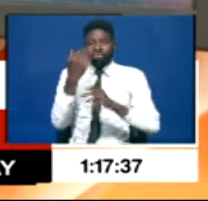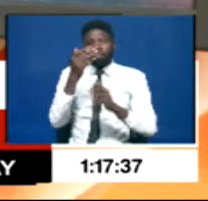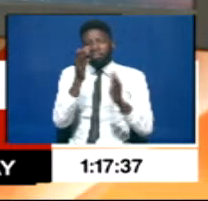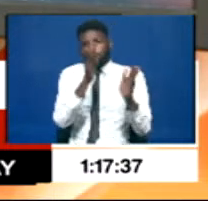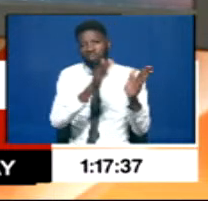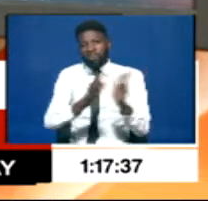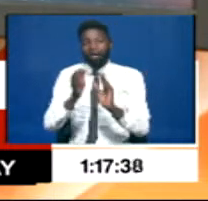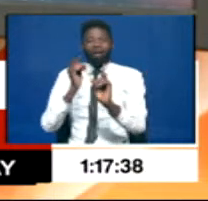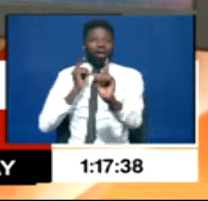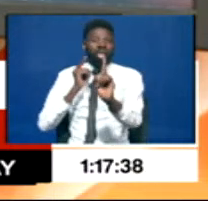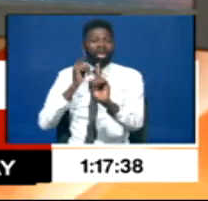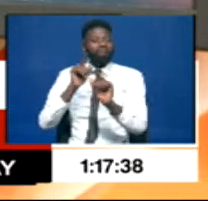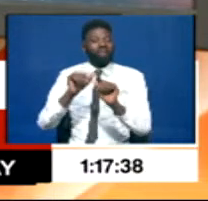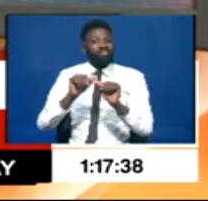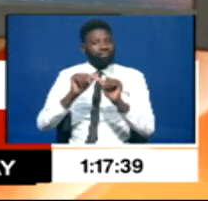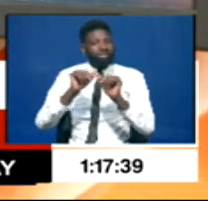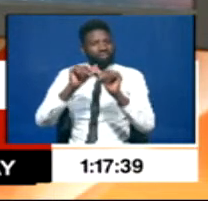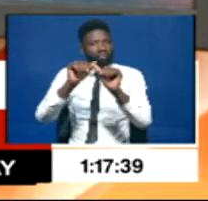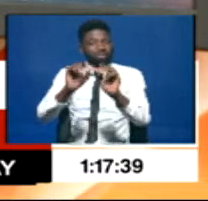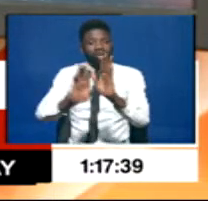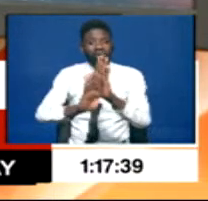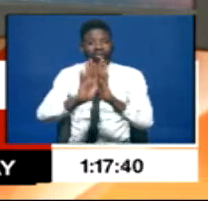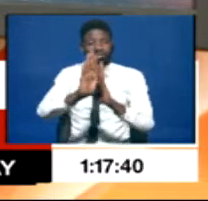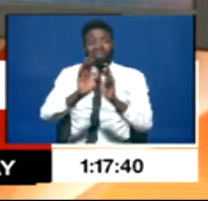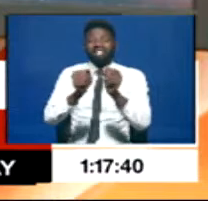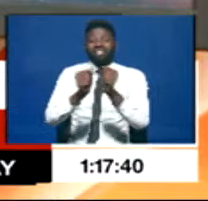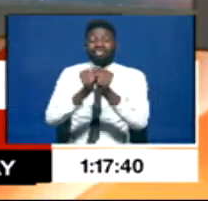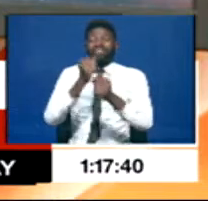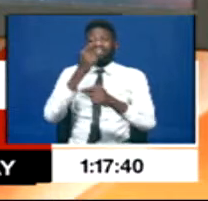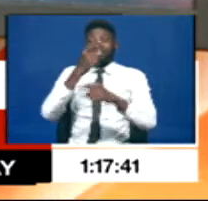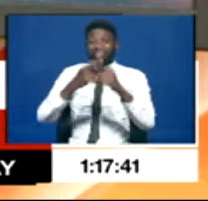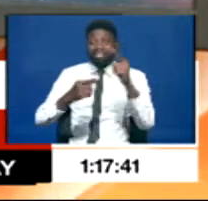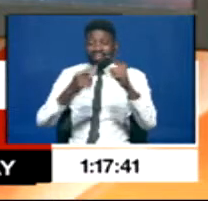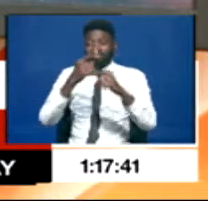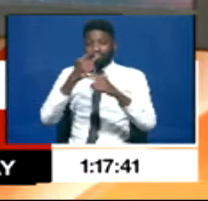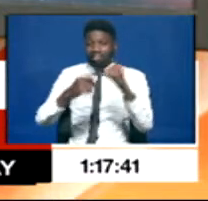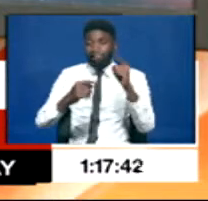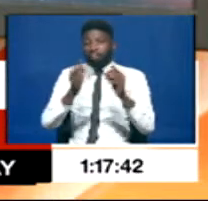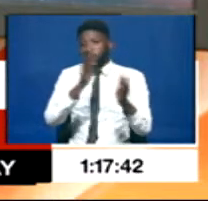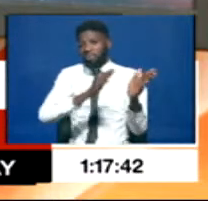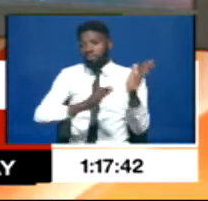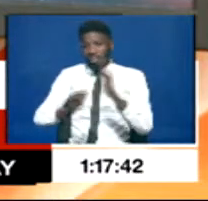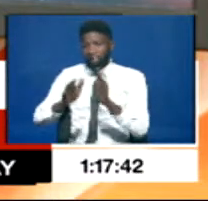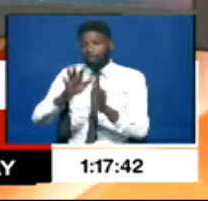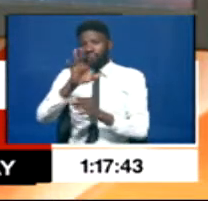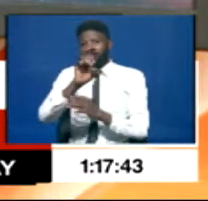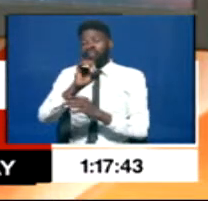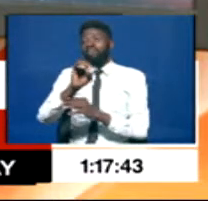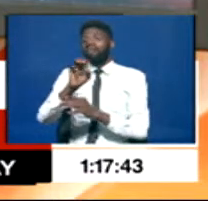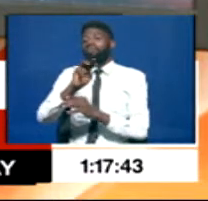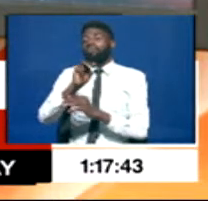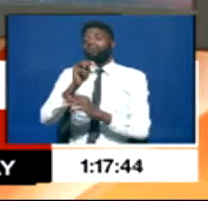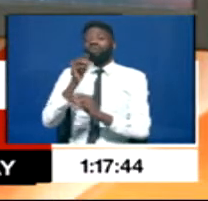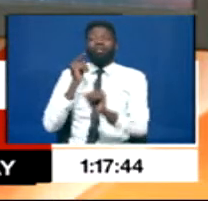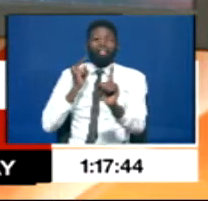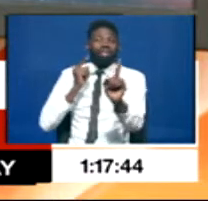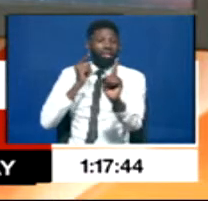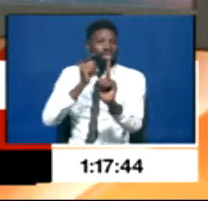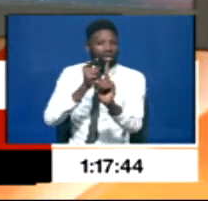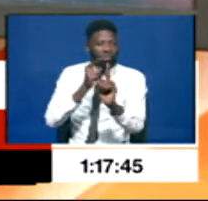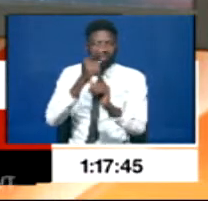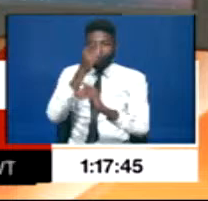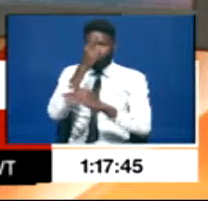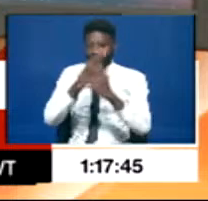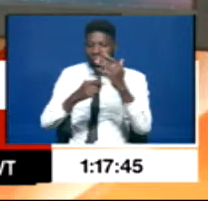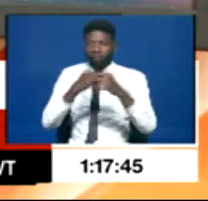development. The 10-year plan worth 48 million shillings is aimed at guiding sustainable development to ensure the continued